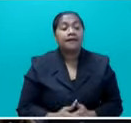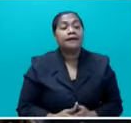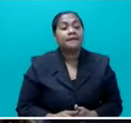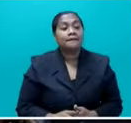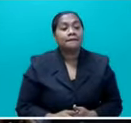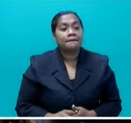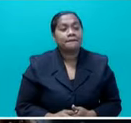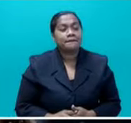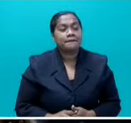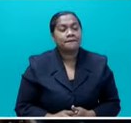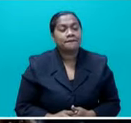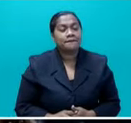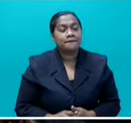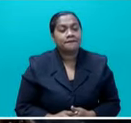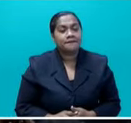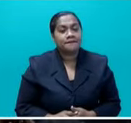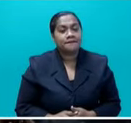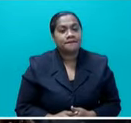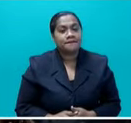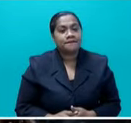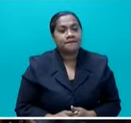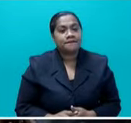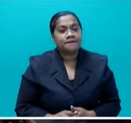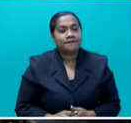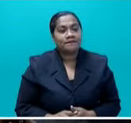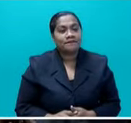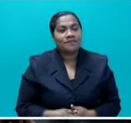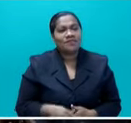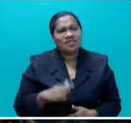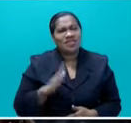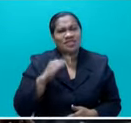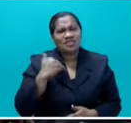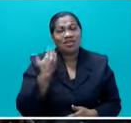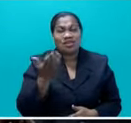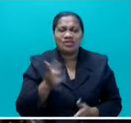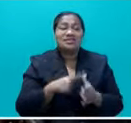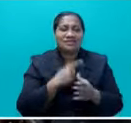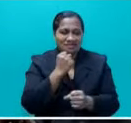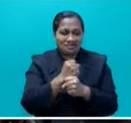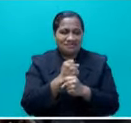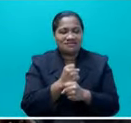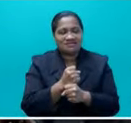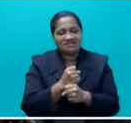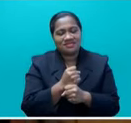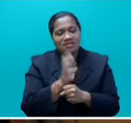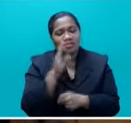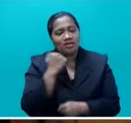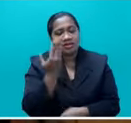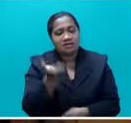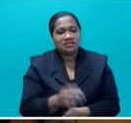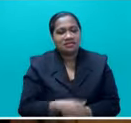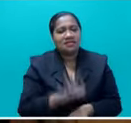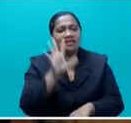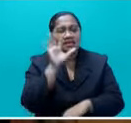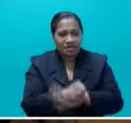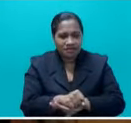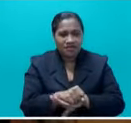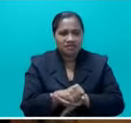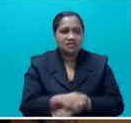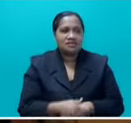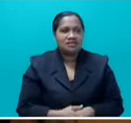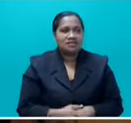very usual of the Honorable Attorney General. He's actually got a habit of bringing NFP. He